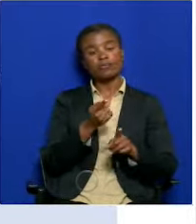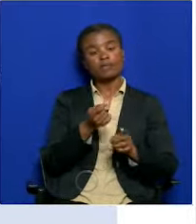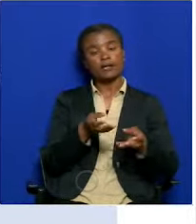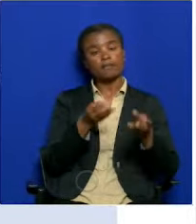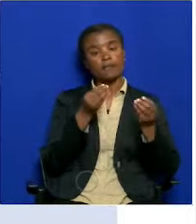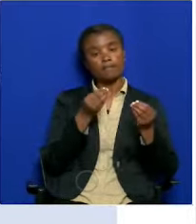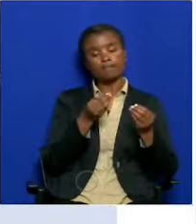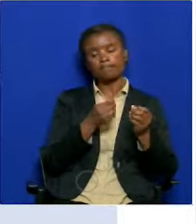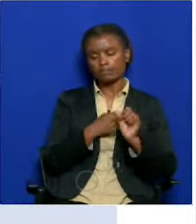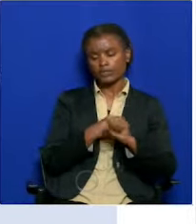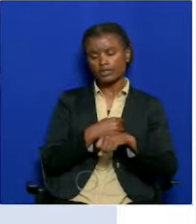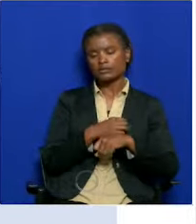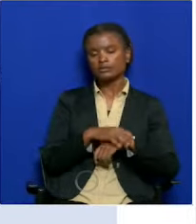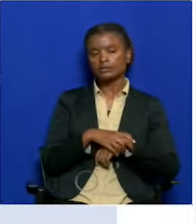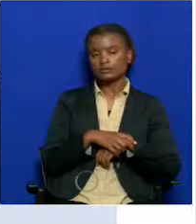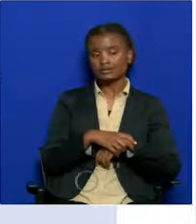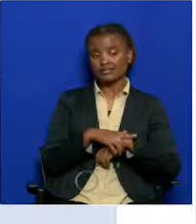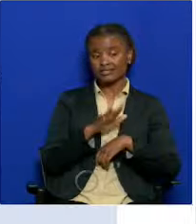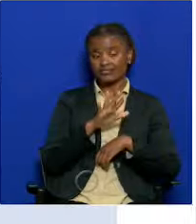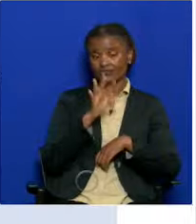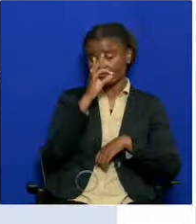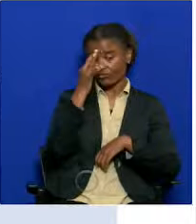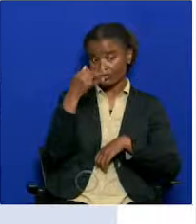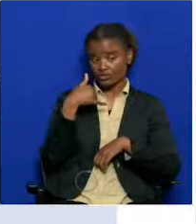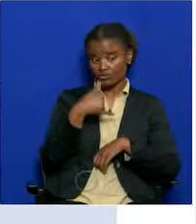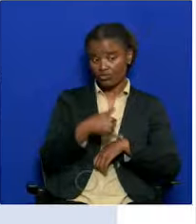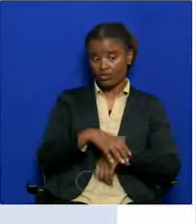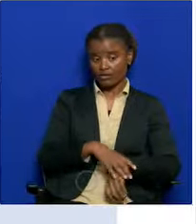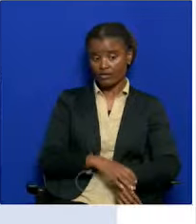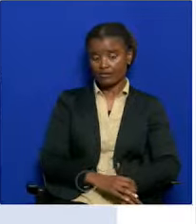Again, that's a 5-minute call.